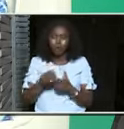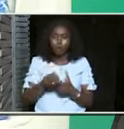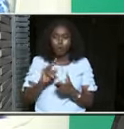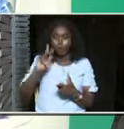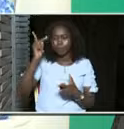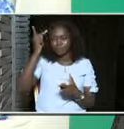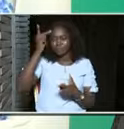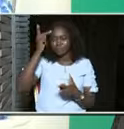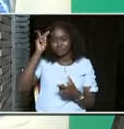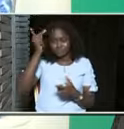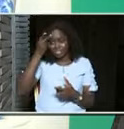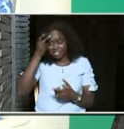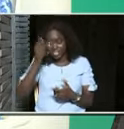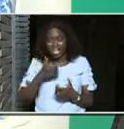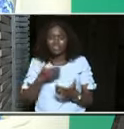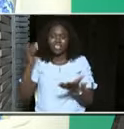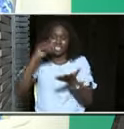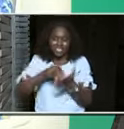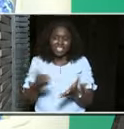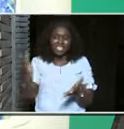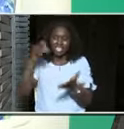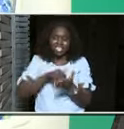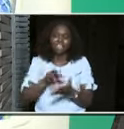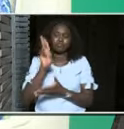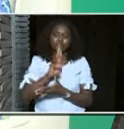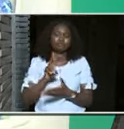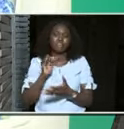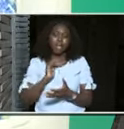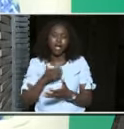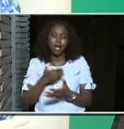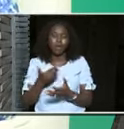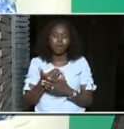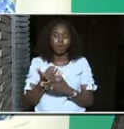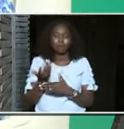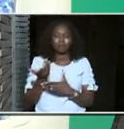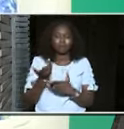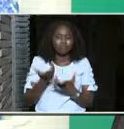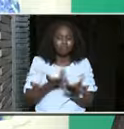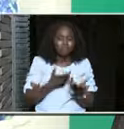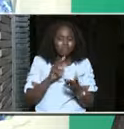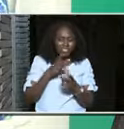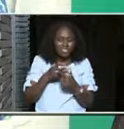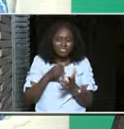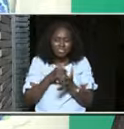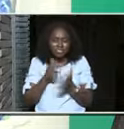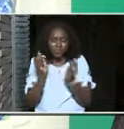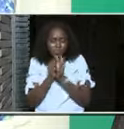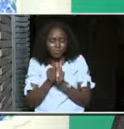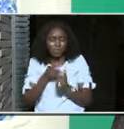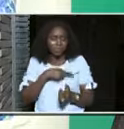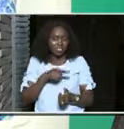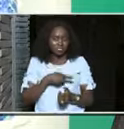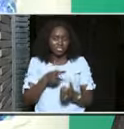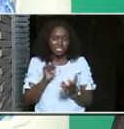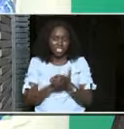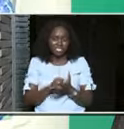politicians again and again have exploited our fault line, whether that is ethnicity, whether that is religion, to the extent that